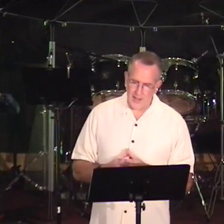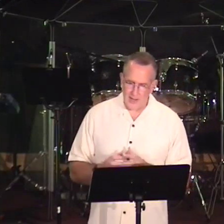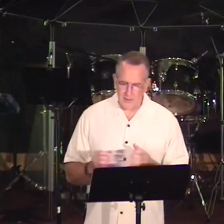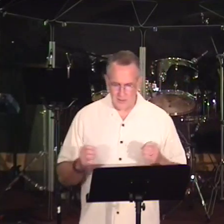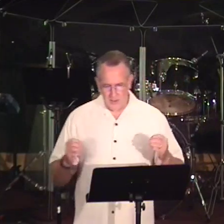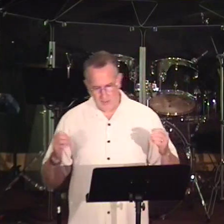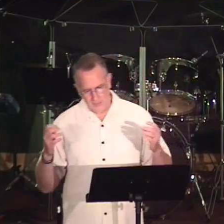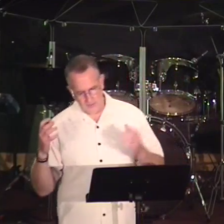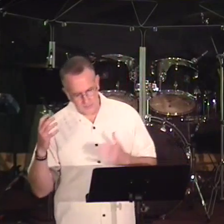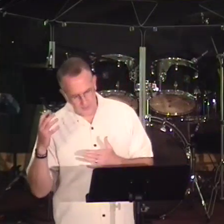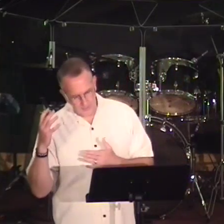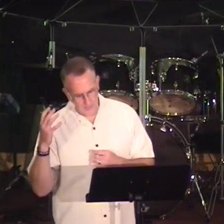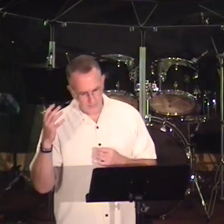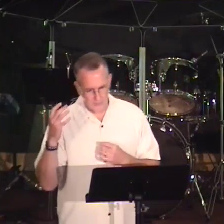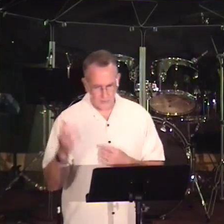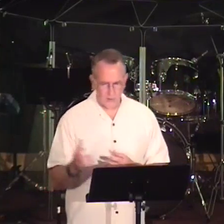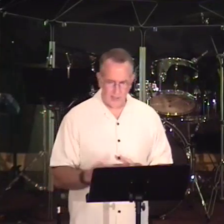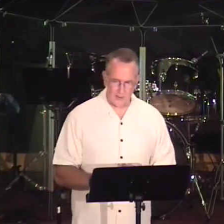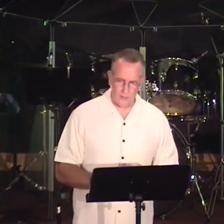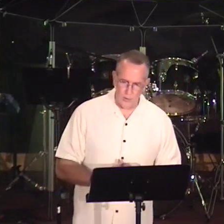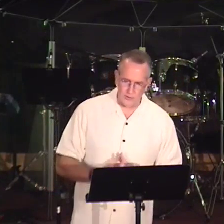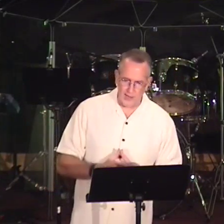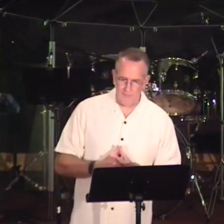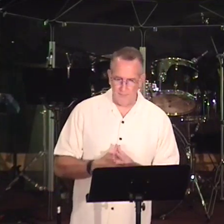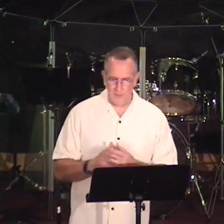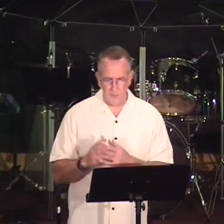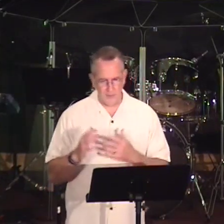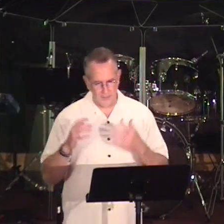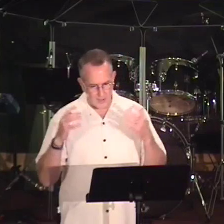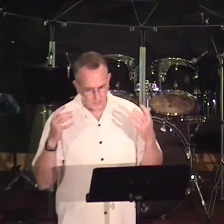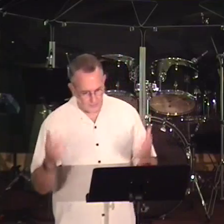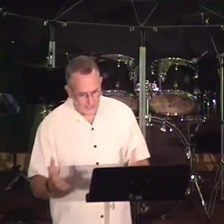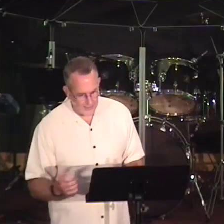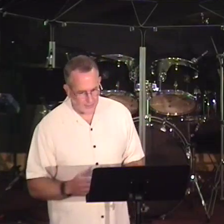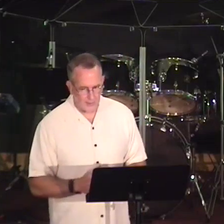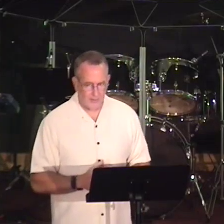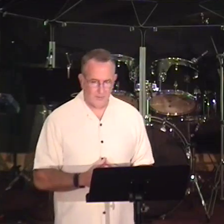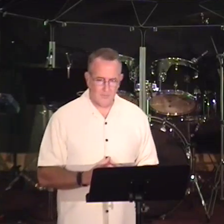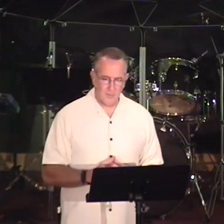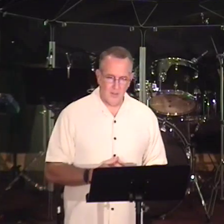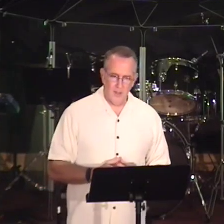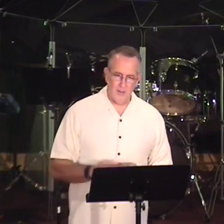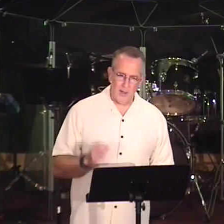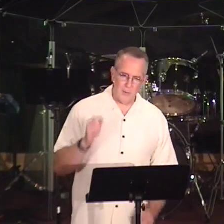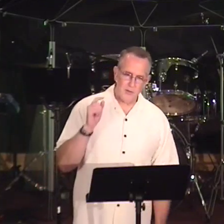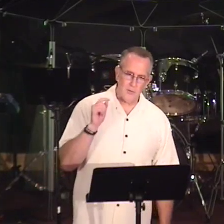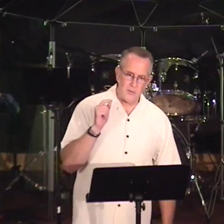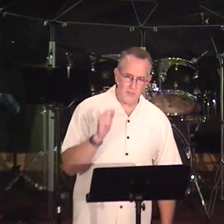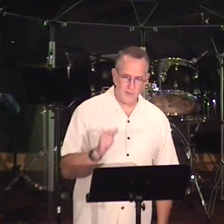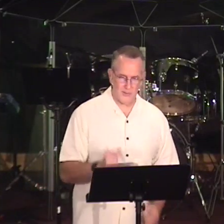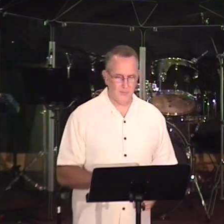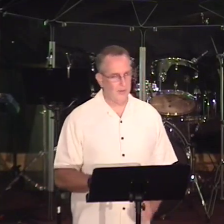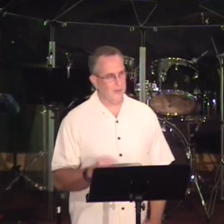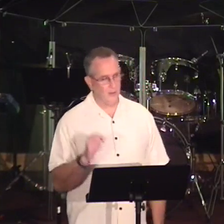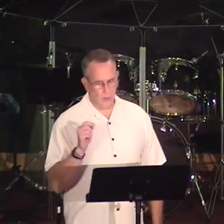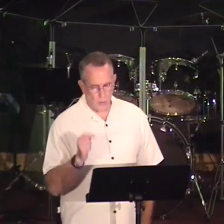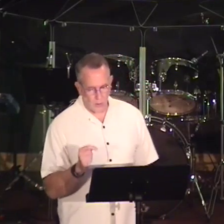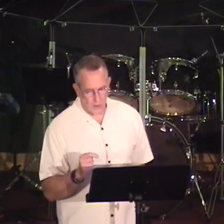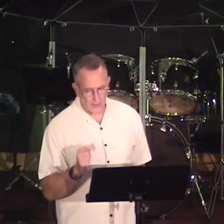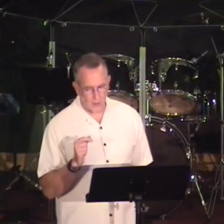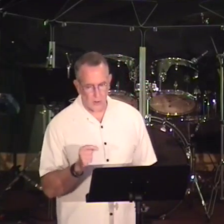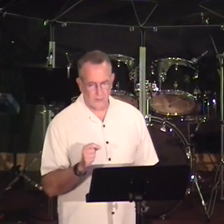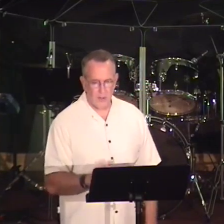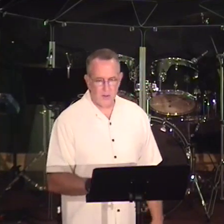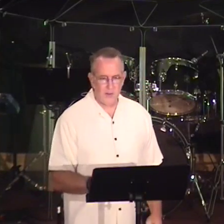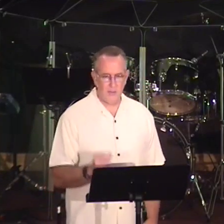And today, that I believe this church has 4 staff members. They have a couple of vacancies. But I want you to remember something, that the